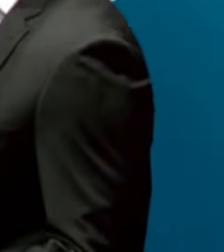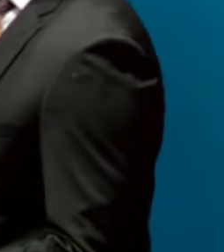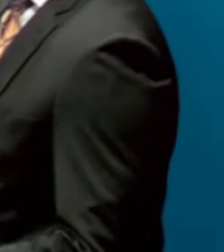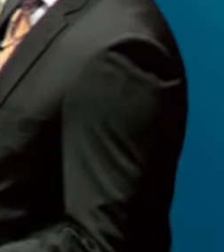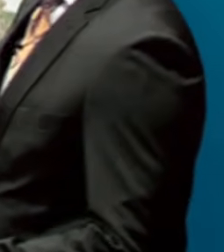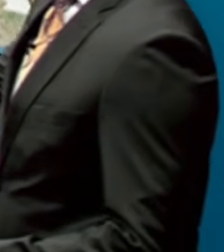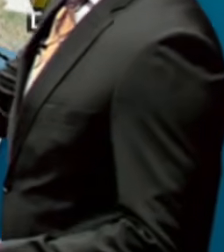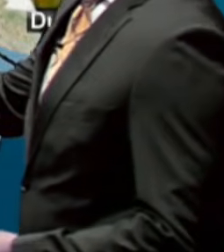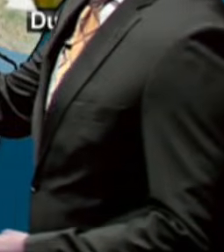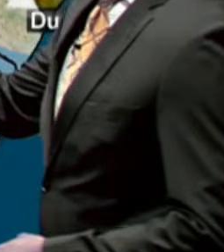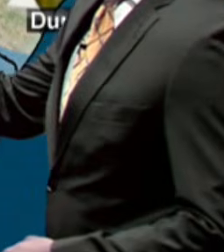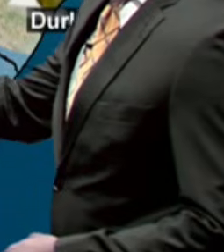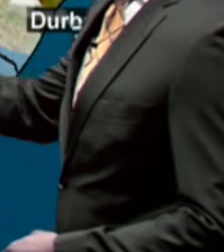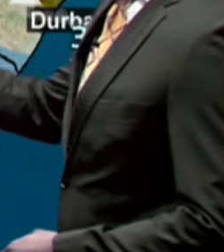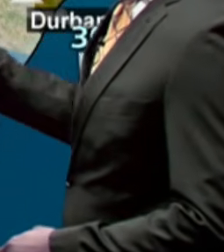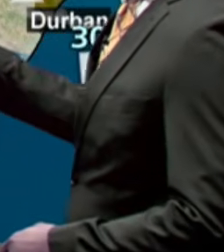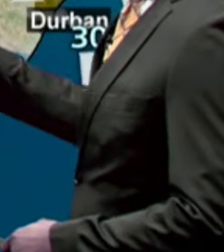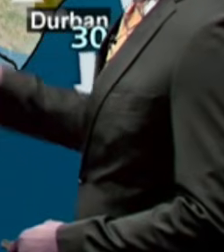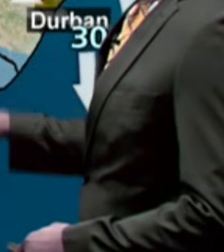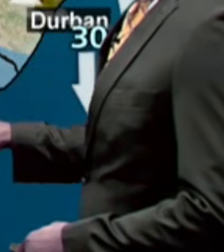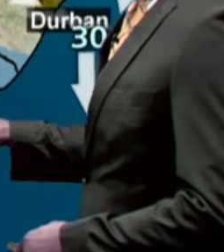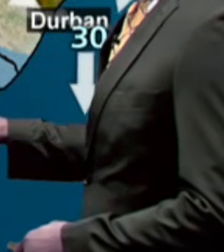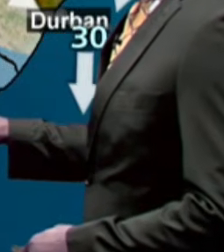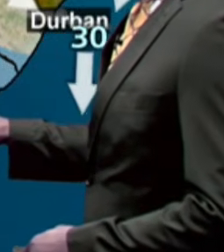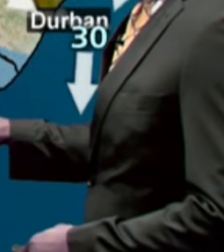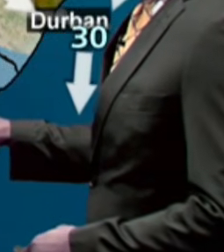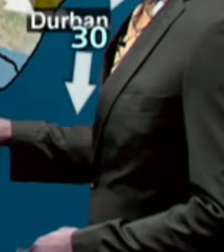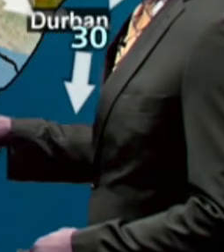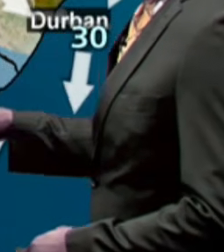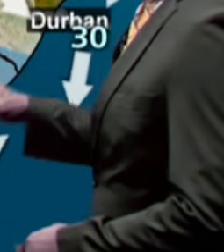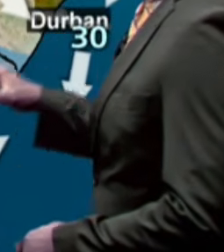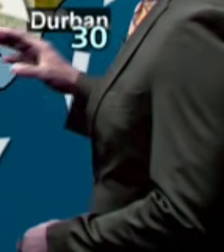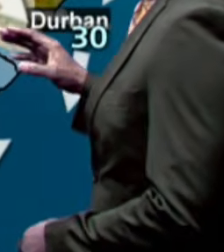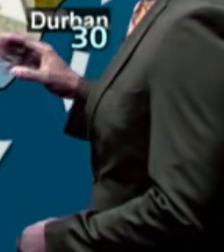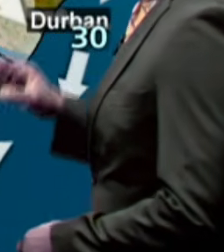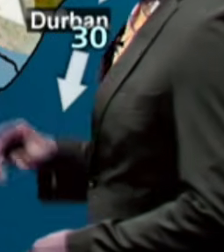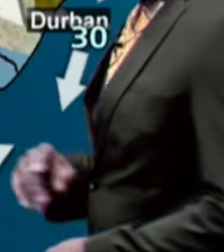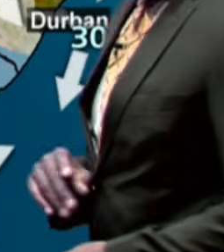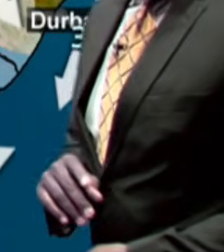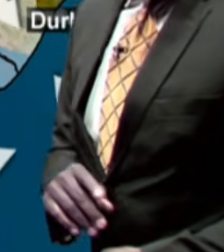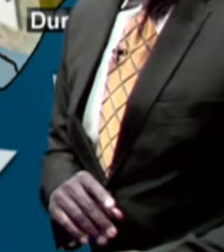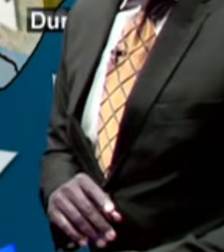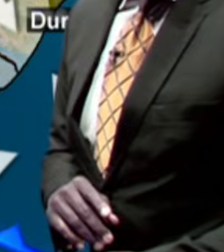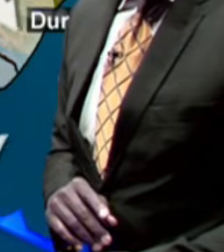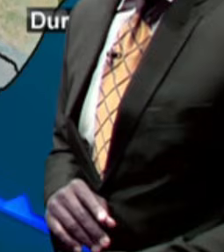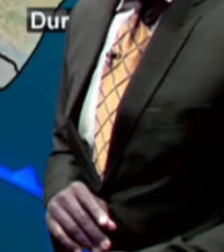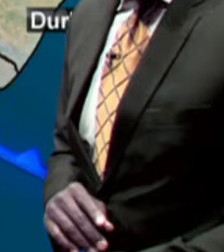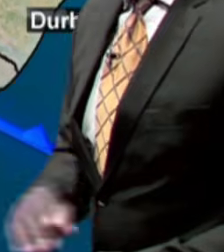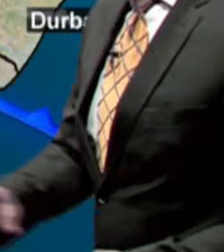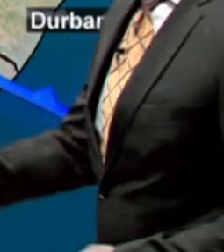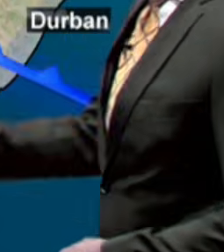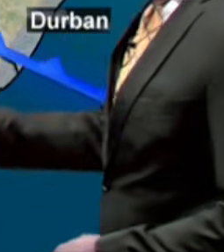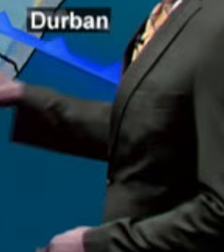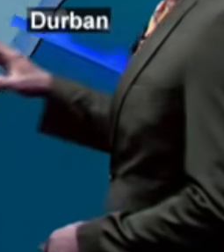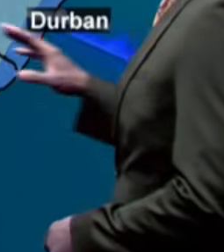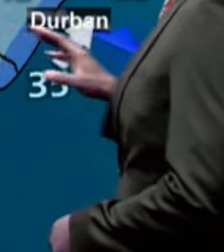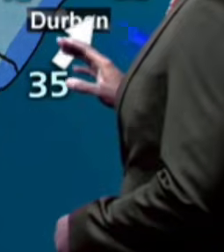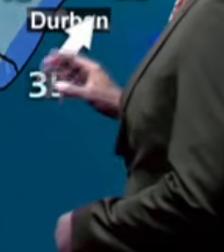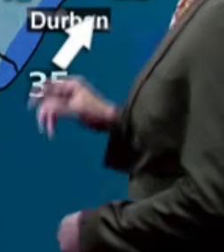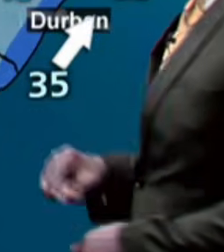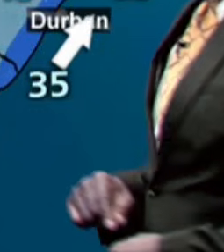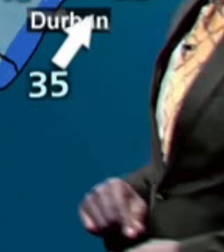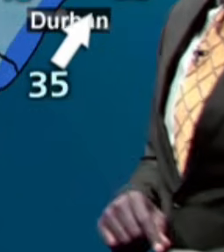bophirima tse ke salo ha boholo ba Freestata na ha Lesotho ho tla jala hona ka haro ka ba ga ditule tse kgetlileng ka haro ho thekong tla re khube matang le